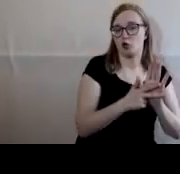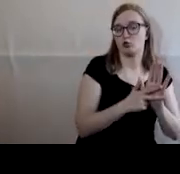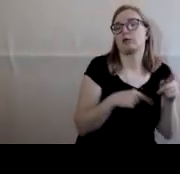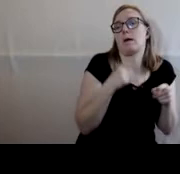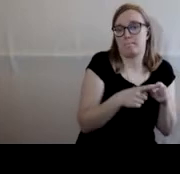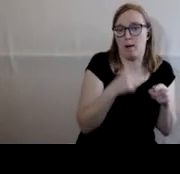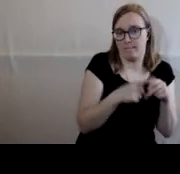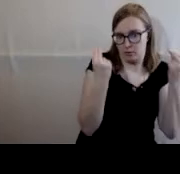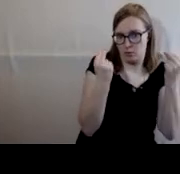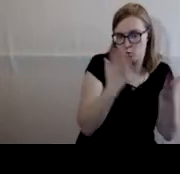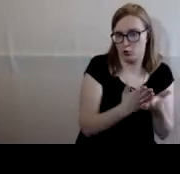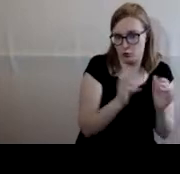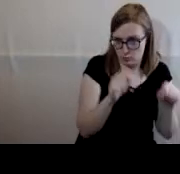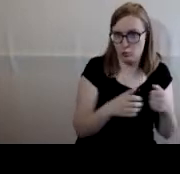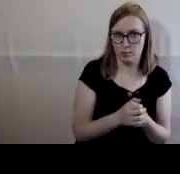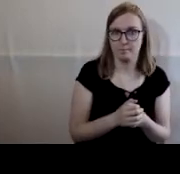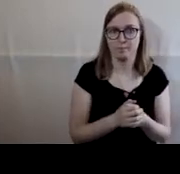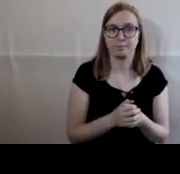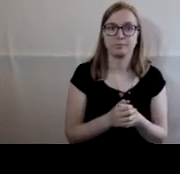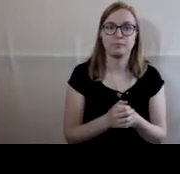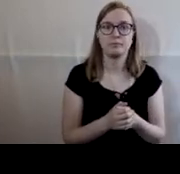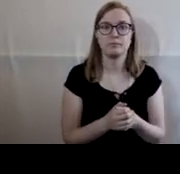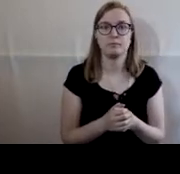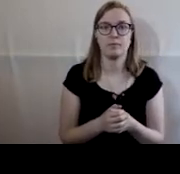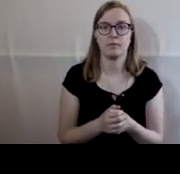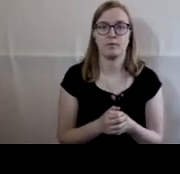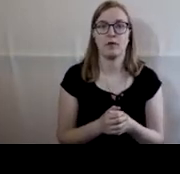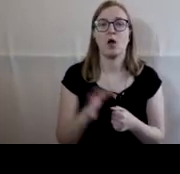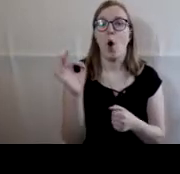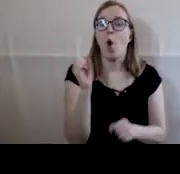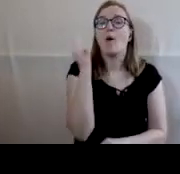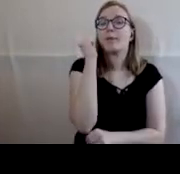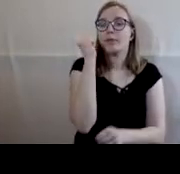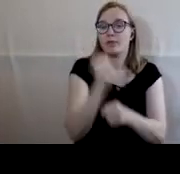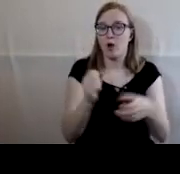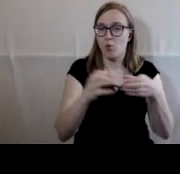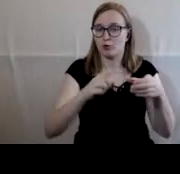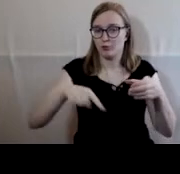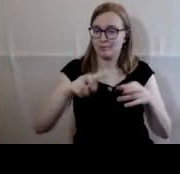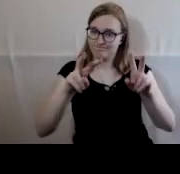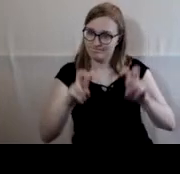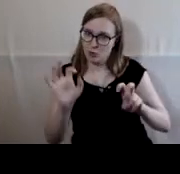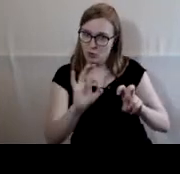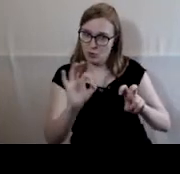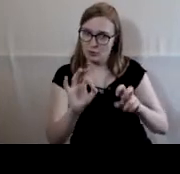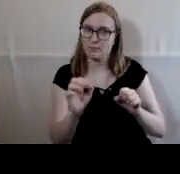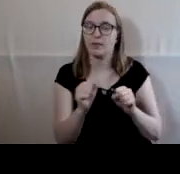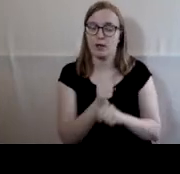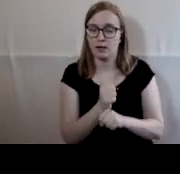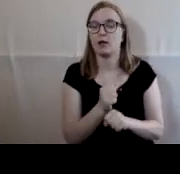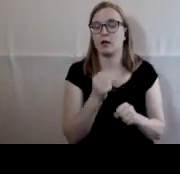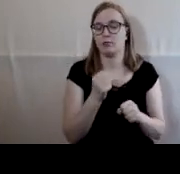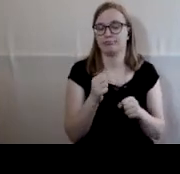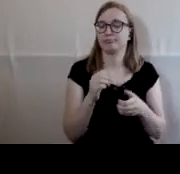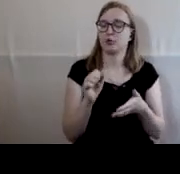In terms of workforce analysis, developing the teacher profile, what are their qualifications